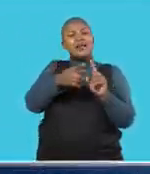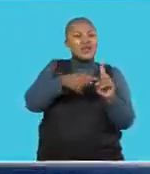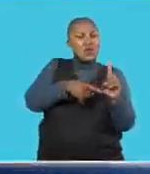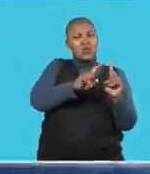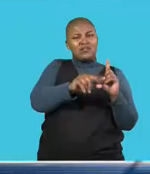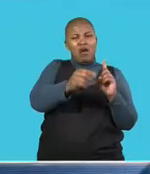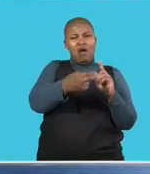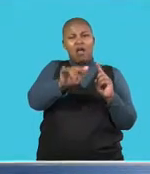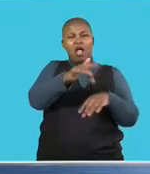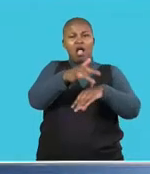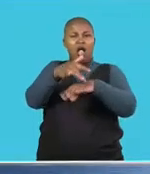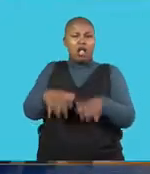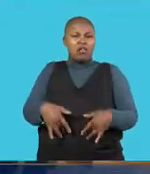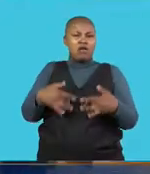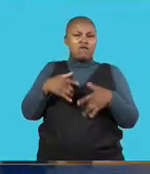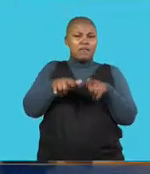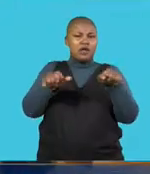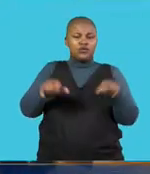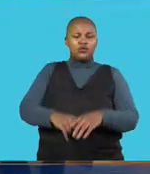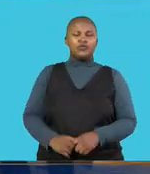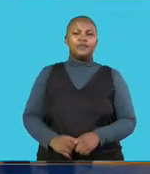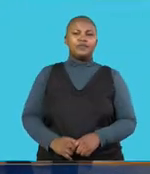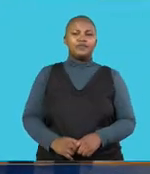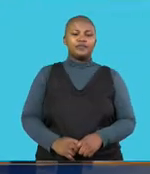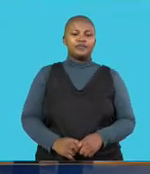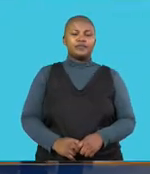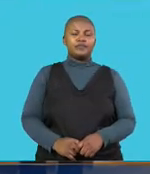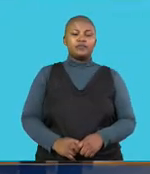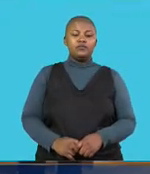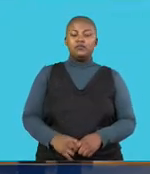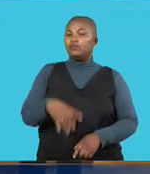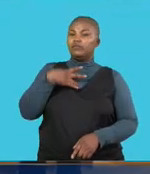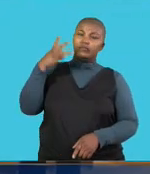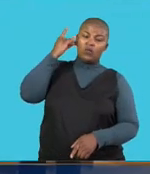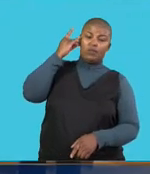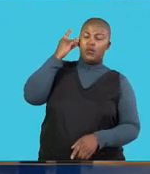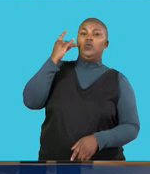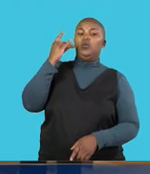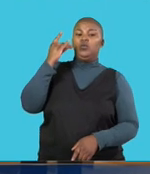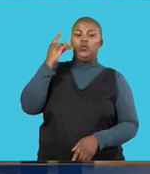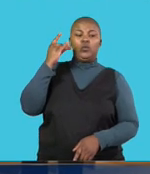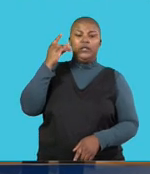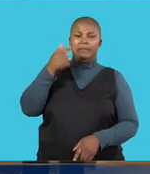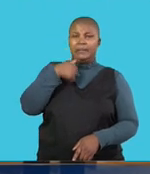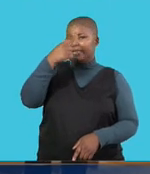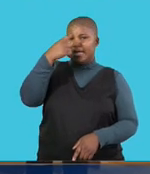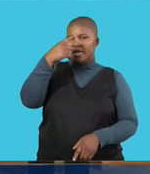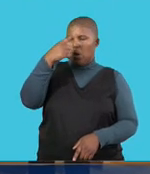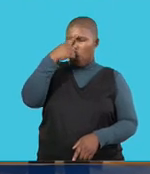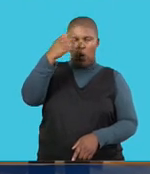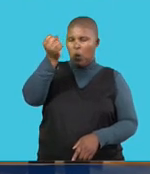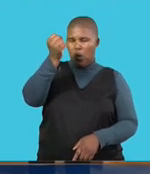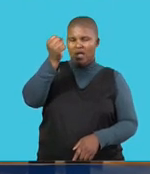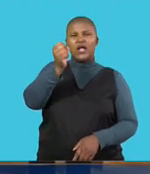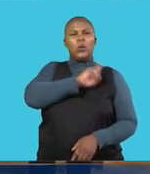kakhulu izimpilo zabantu. When I got the news it was unbelievable. Even now I don't even believe because